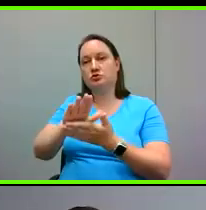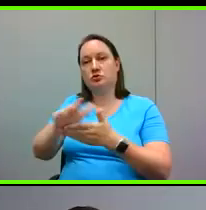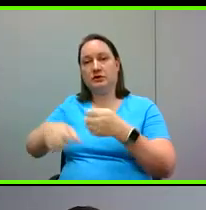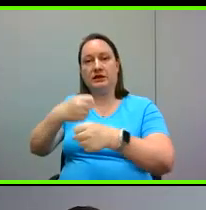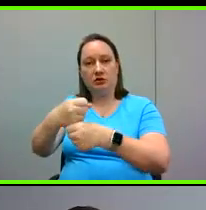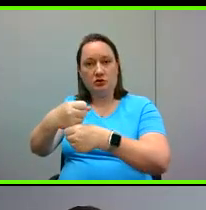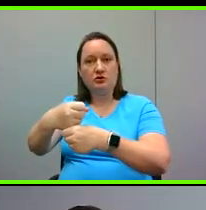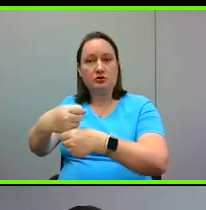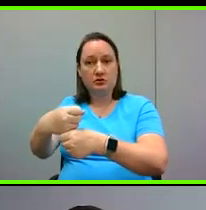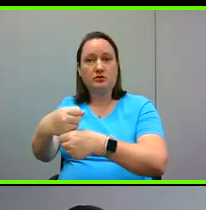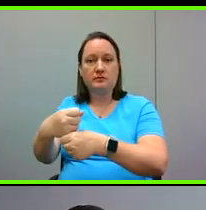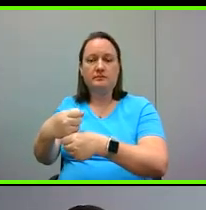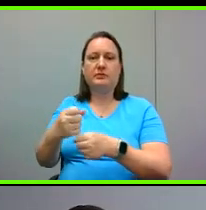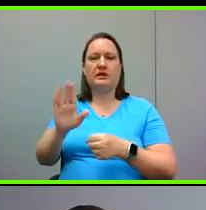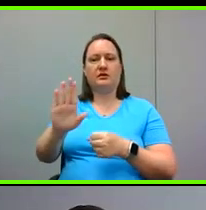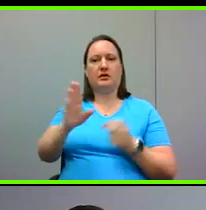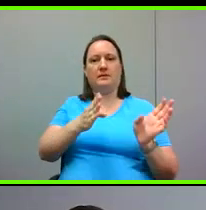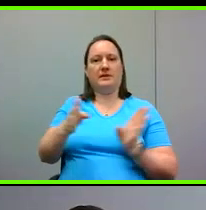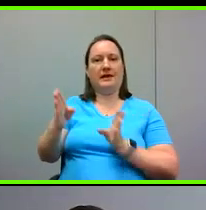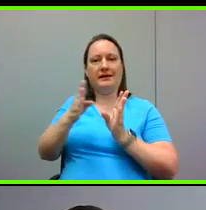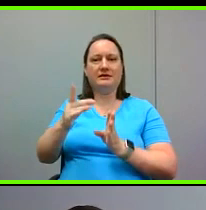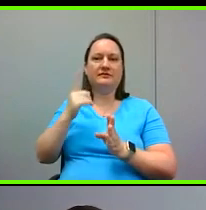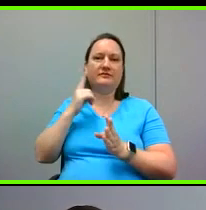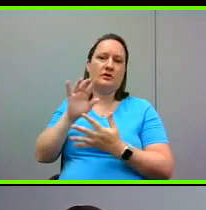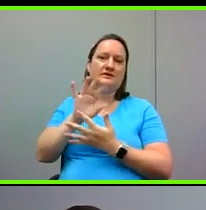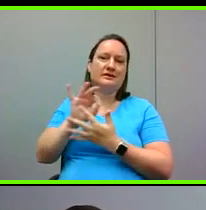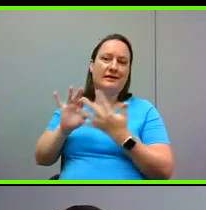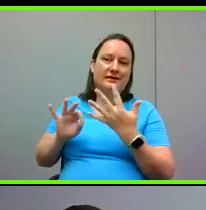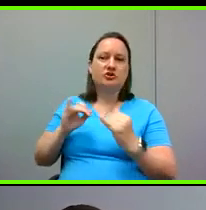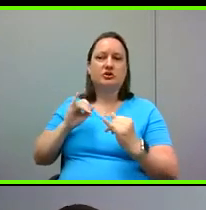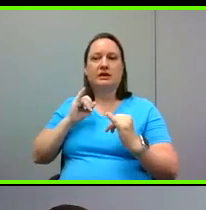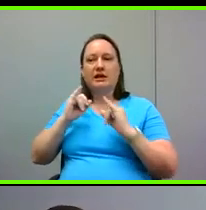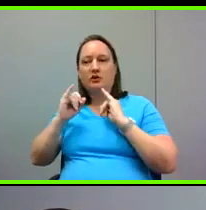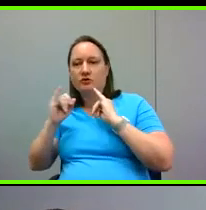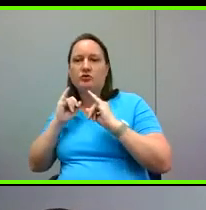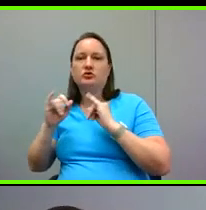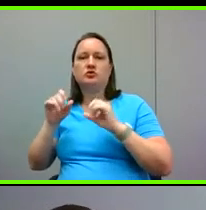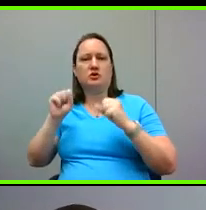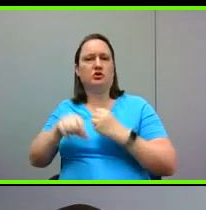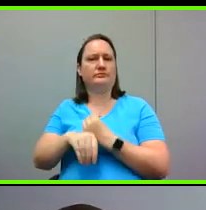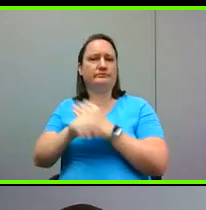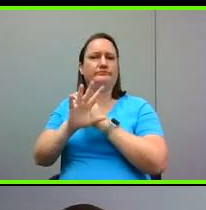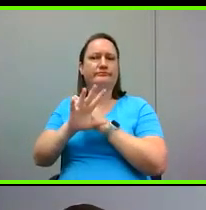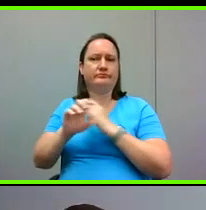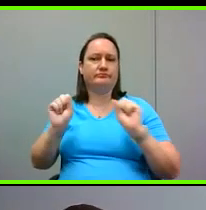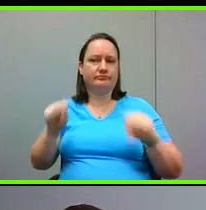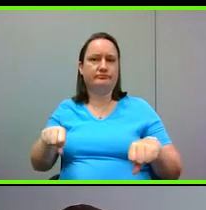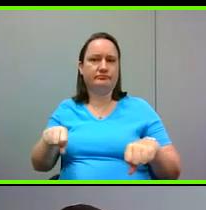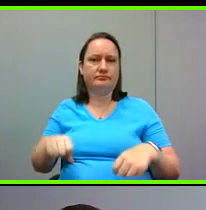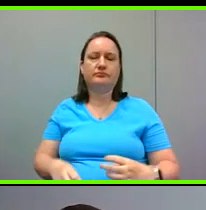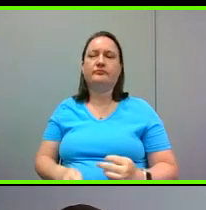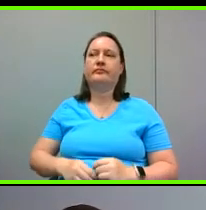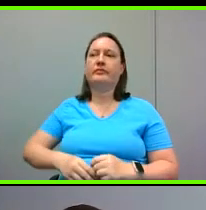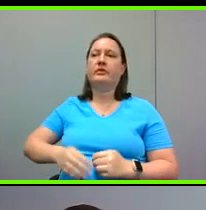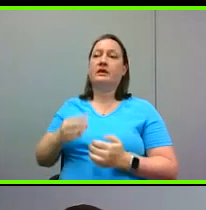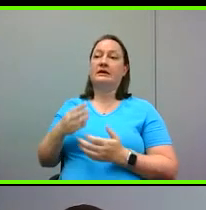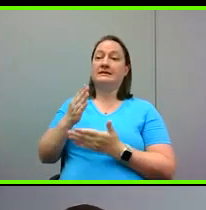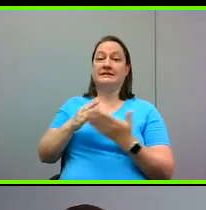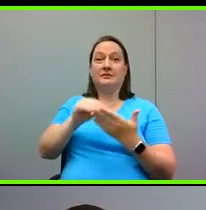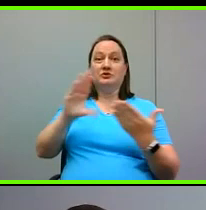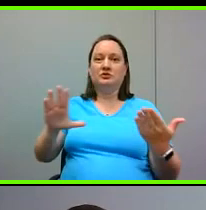as program selection and interviews. We were able to hold them virtually. I feel like for some of the students, they liked